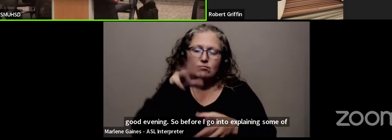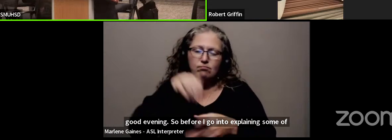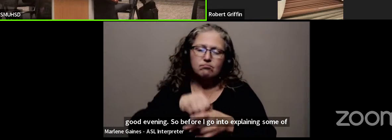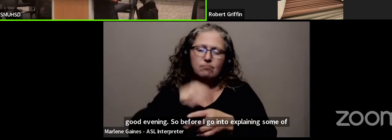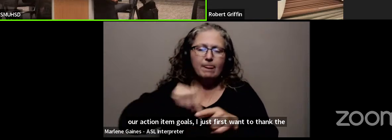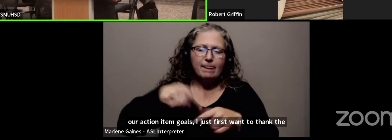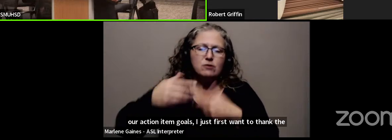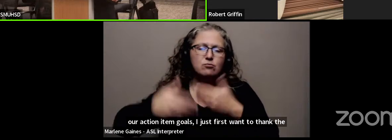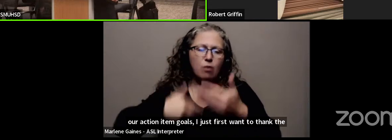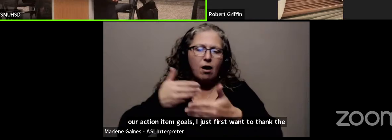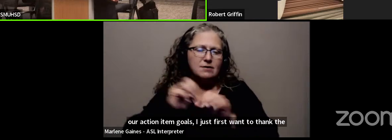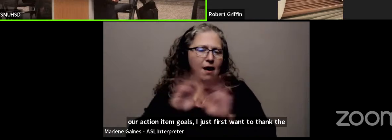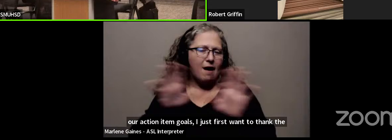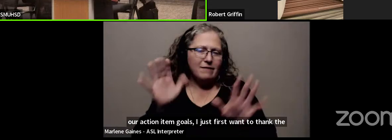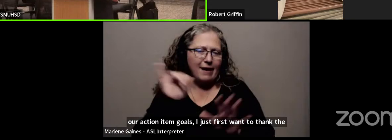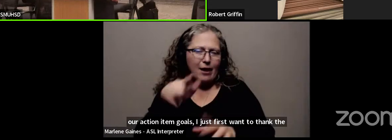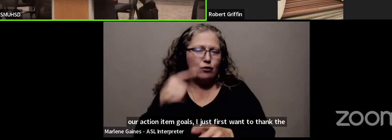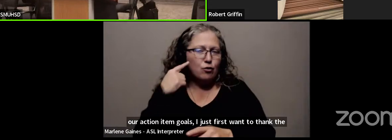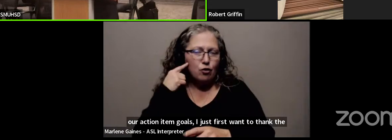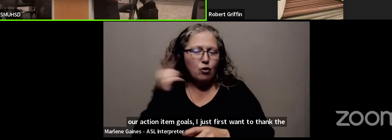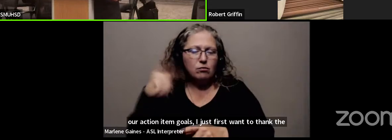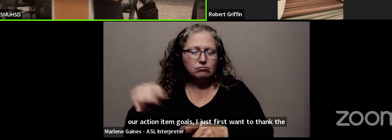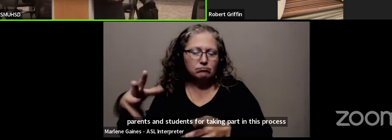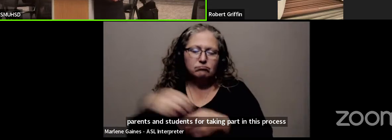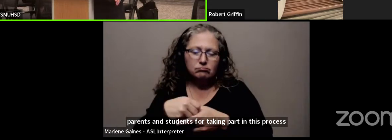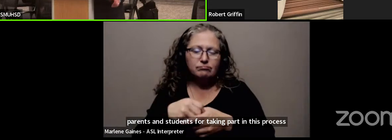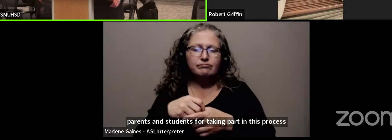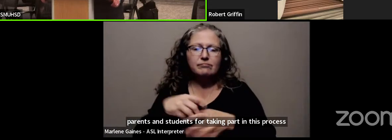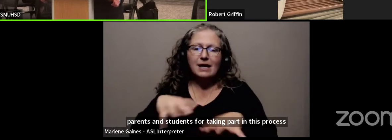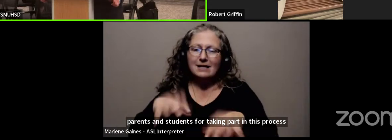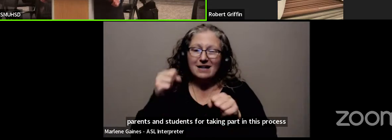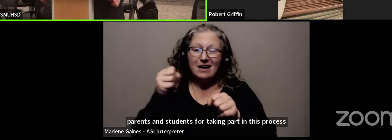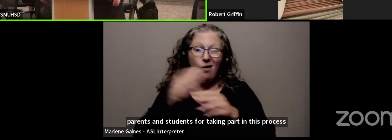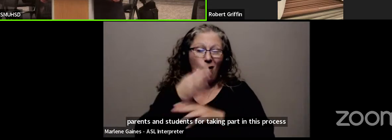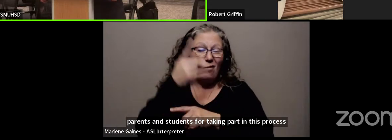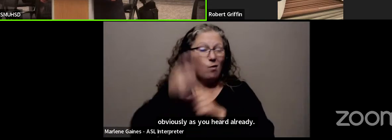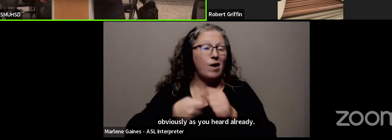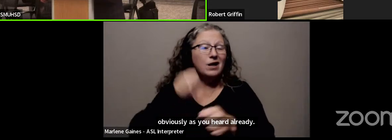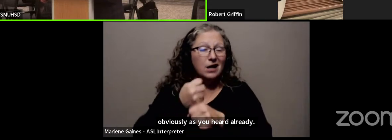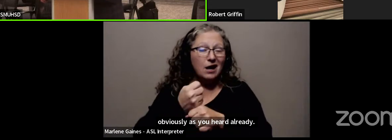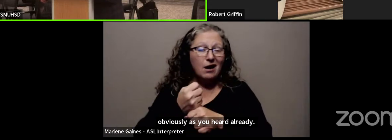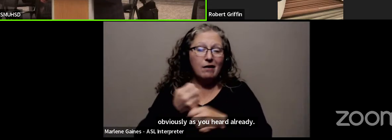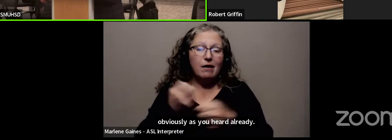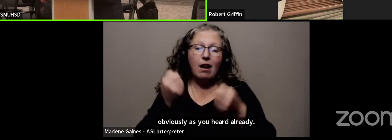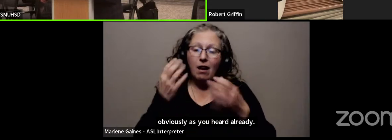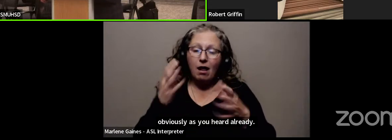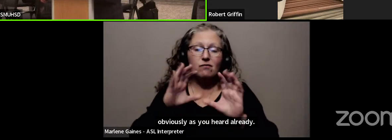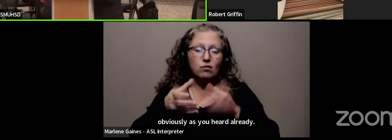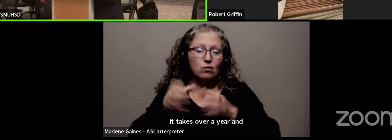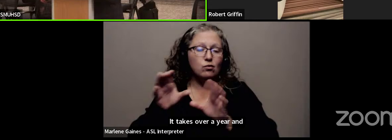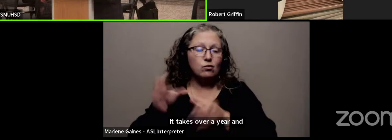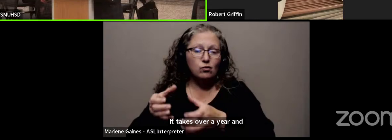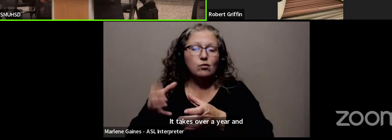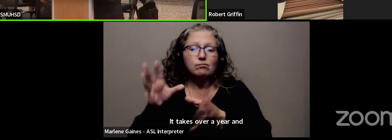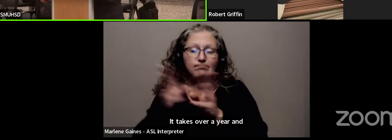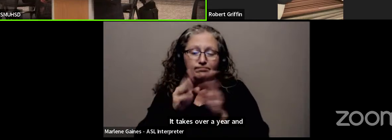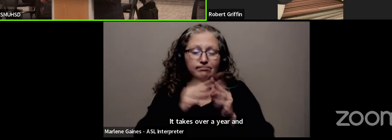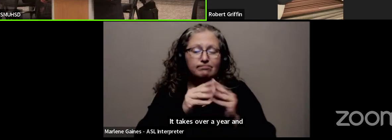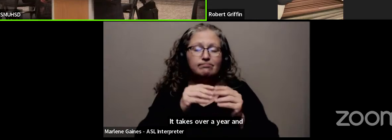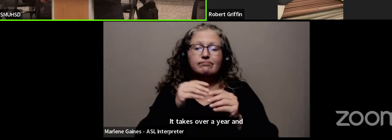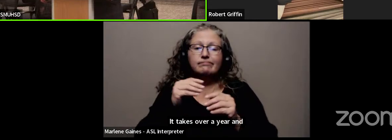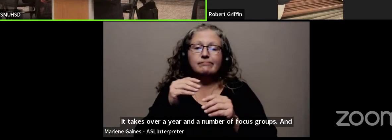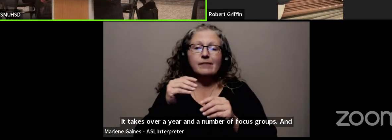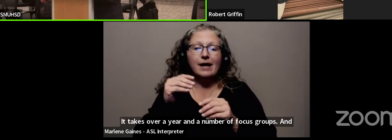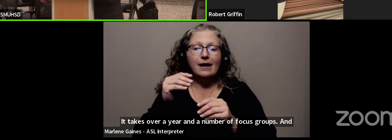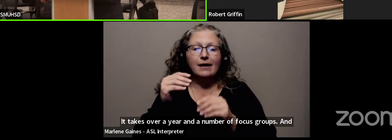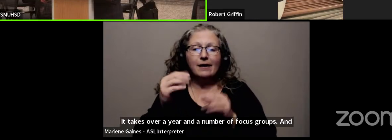process. Obviously, as you heard already, it takes over a year and a number of focus groups and meetings and input